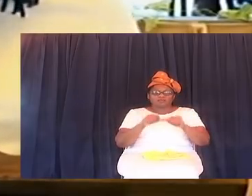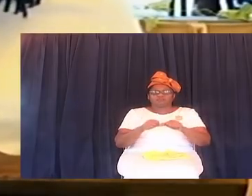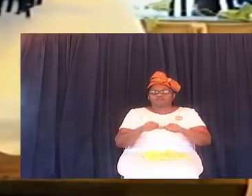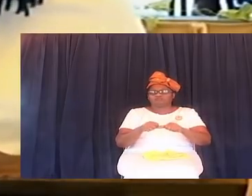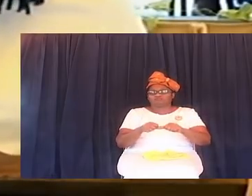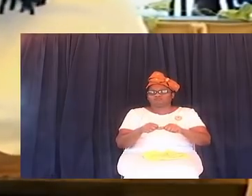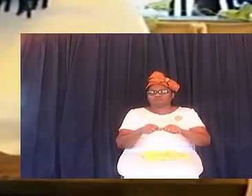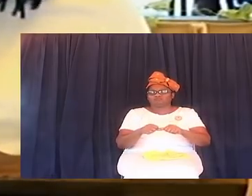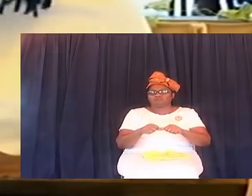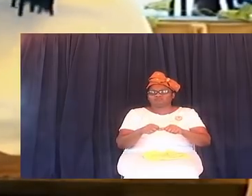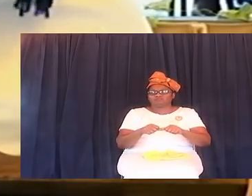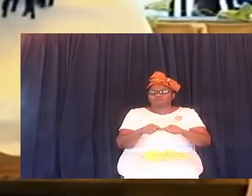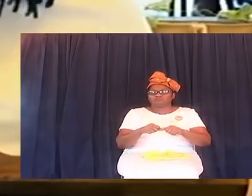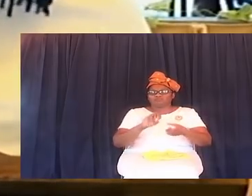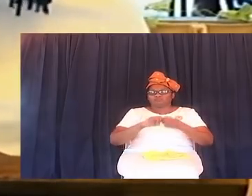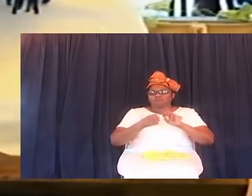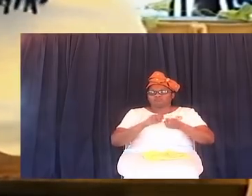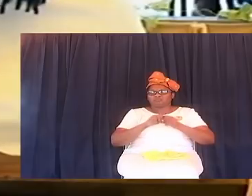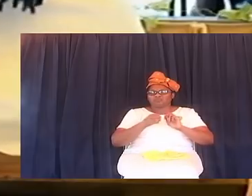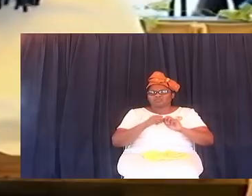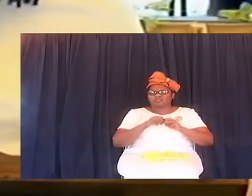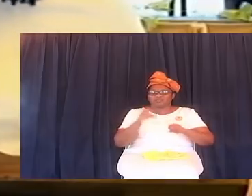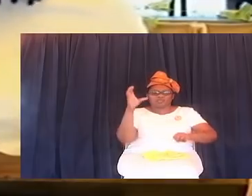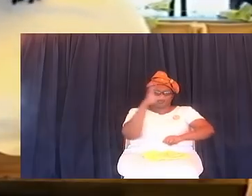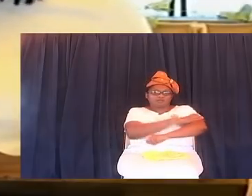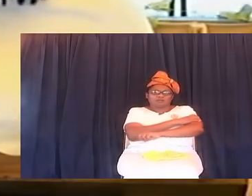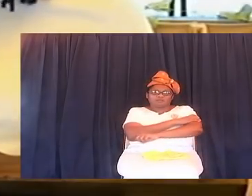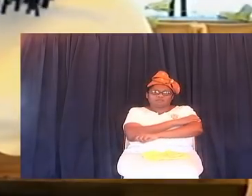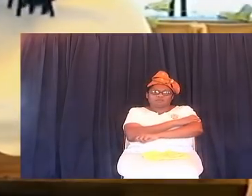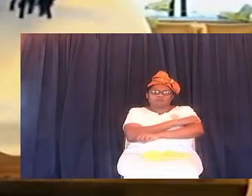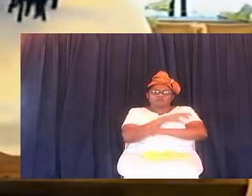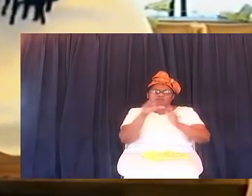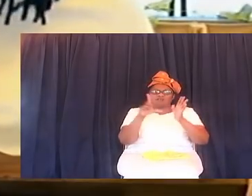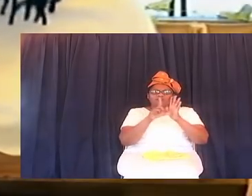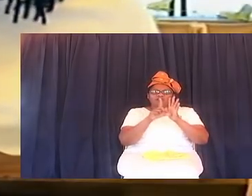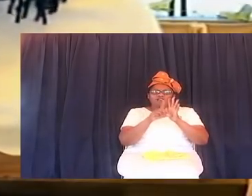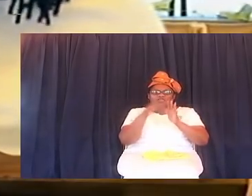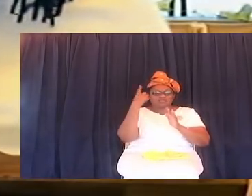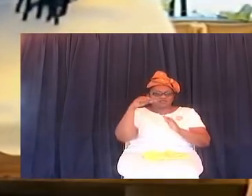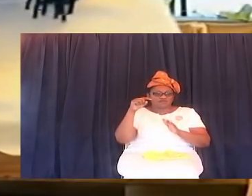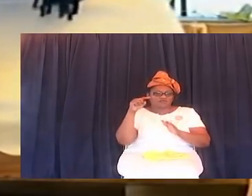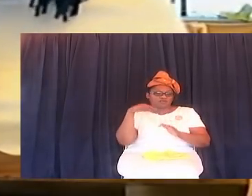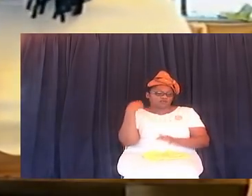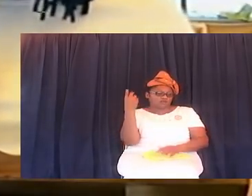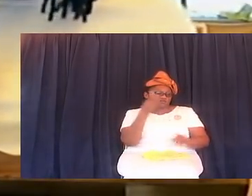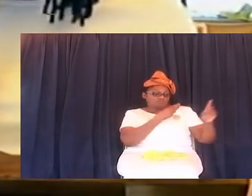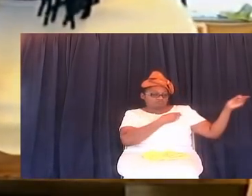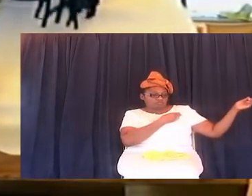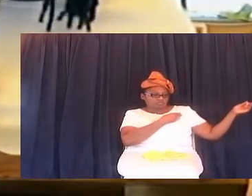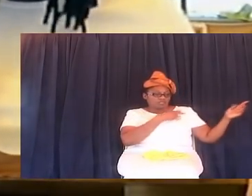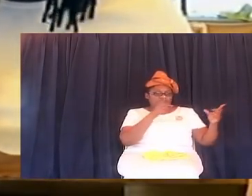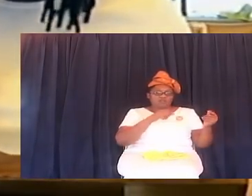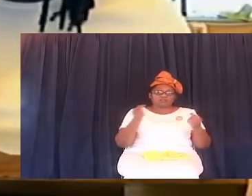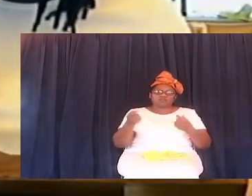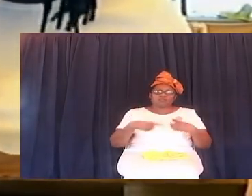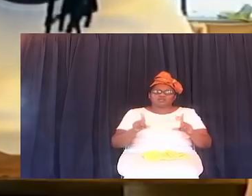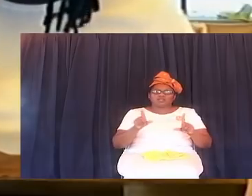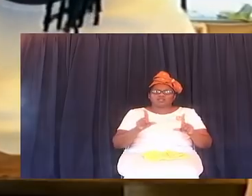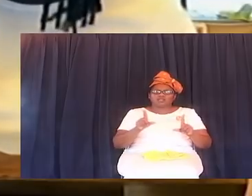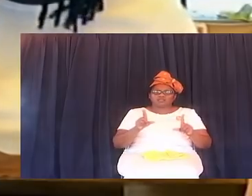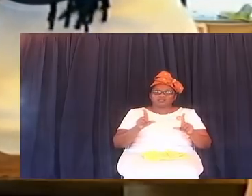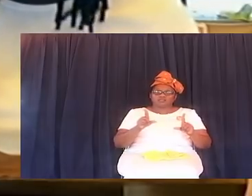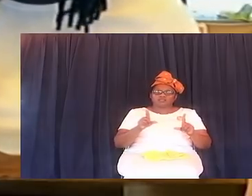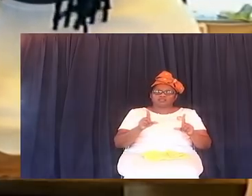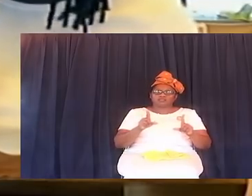adversity is a powerful lesson for us, and I believe in her legacy. Don't let distractions of this